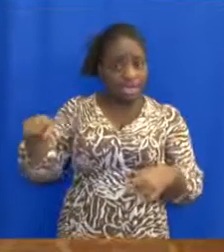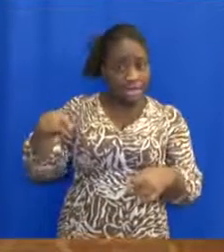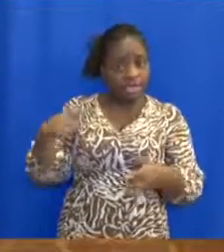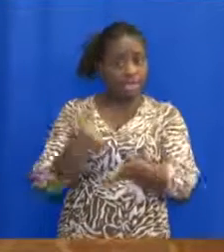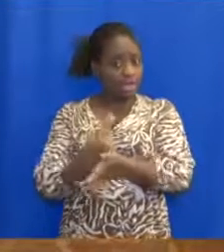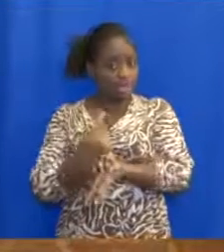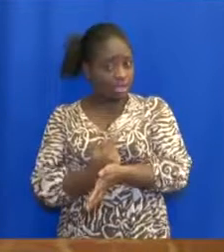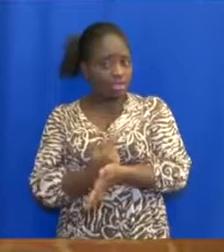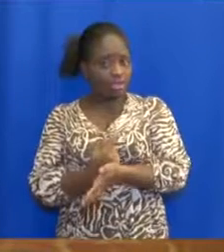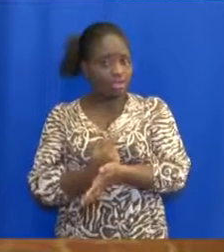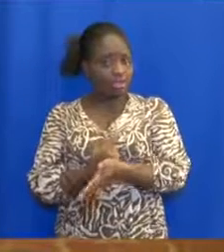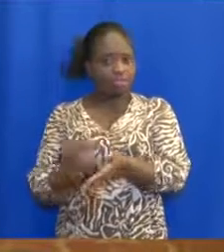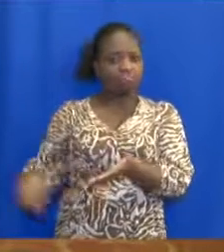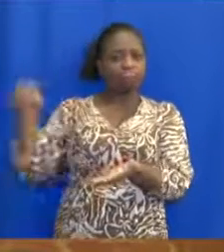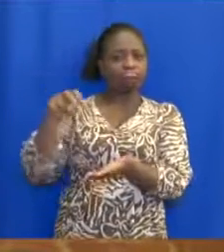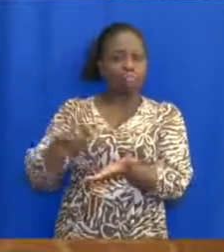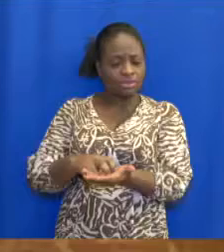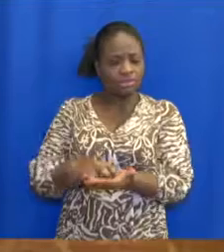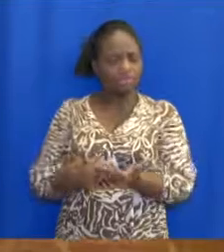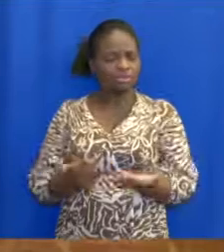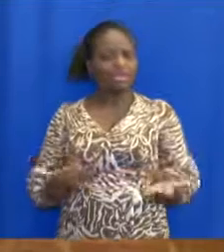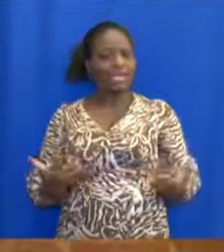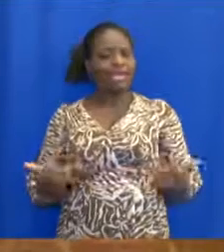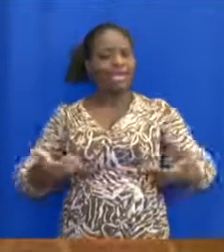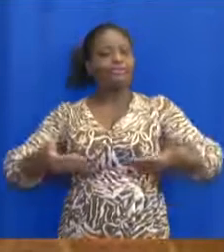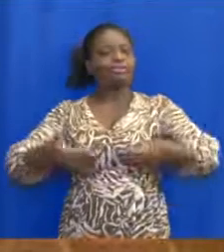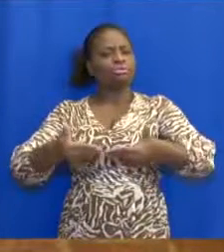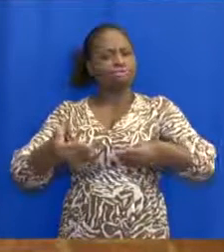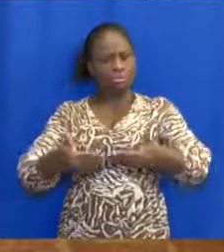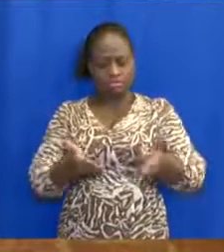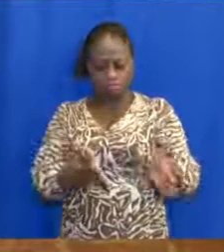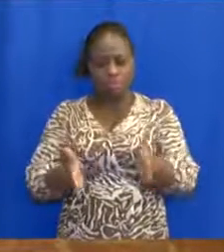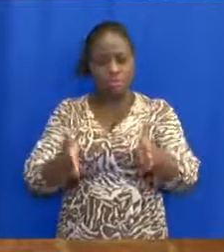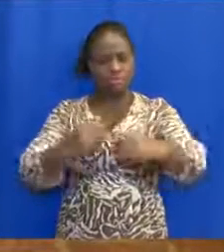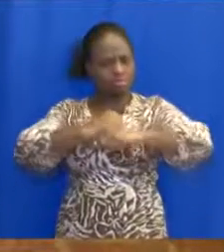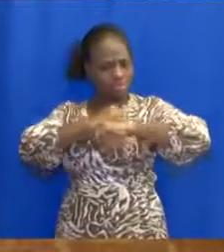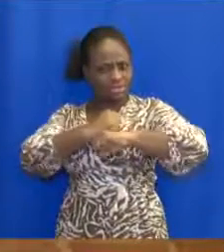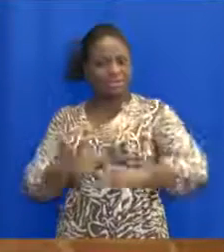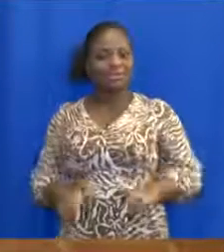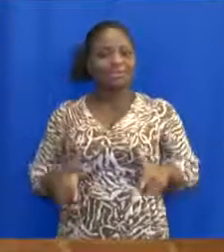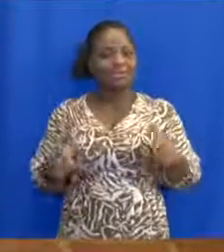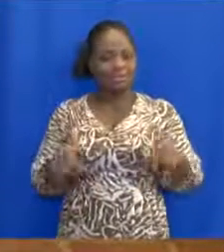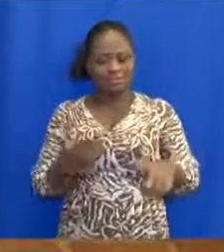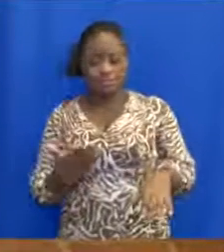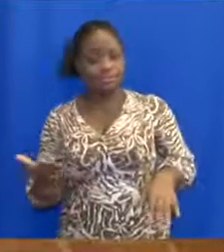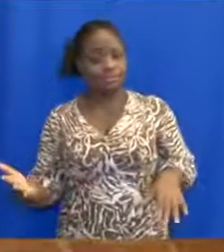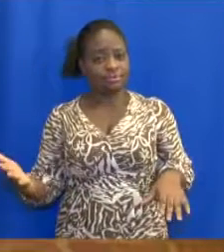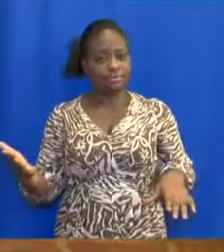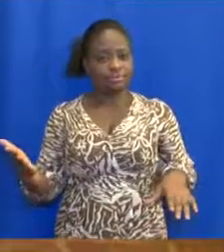Ghana rose to the occasion and introduced measures to protect lives and